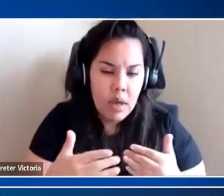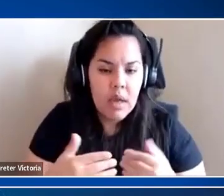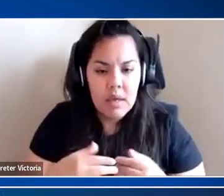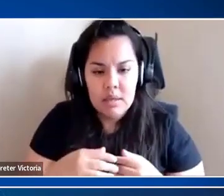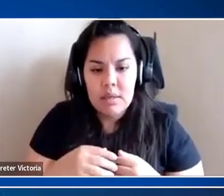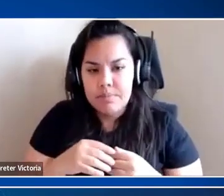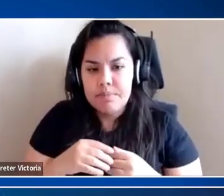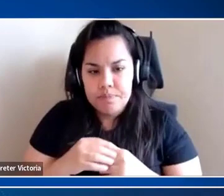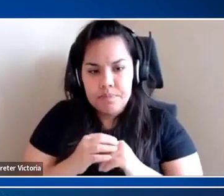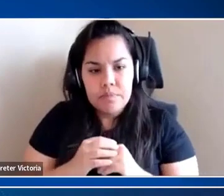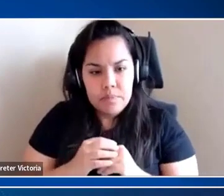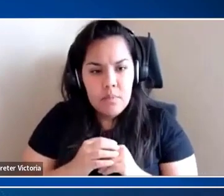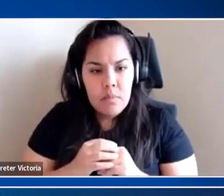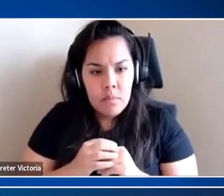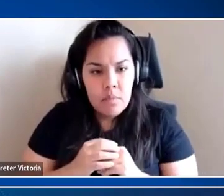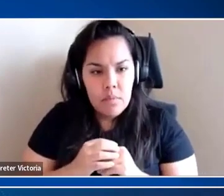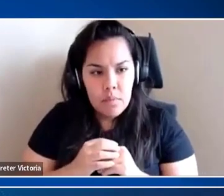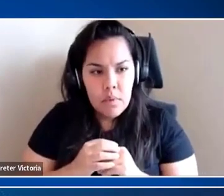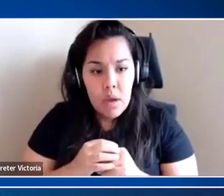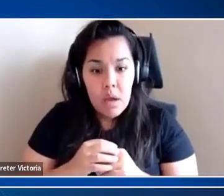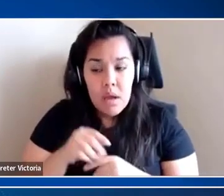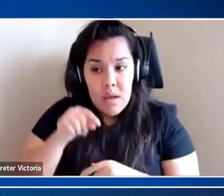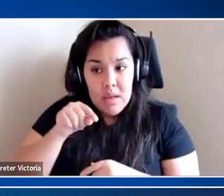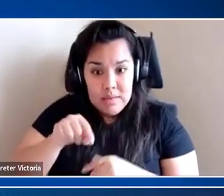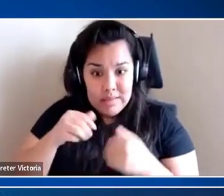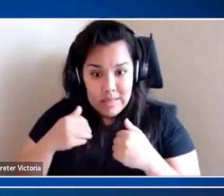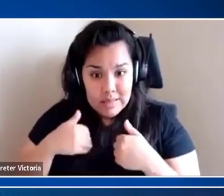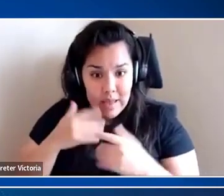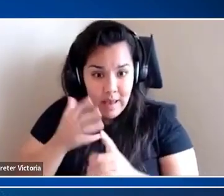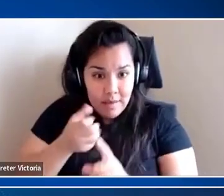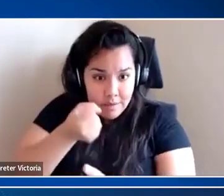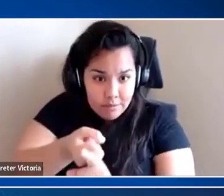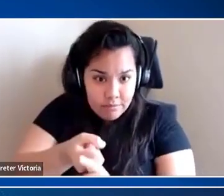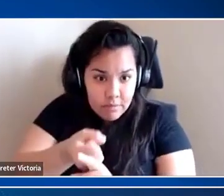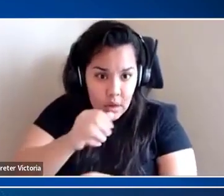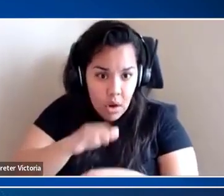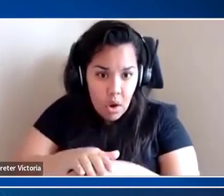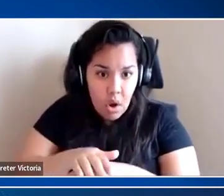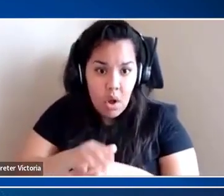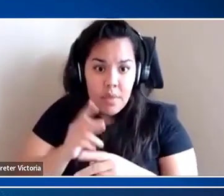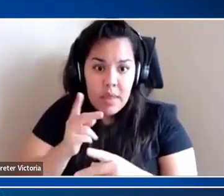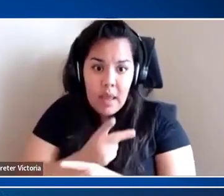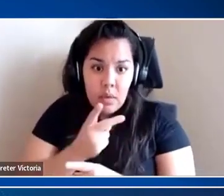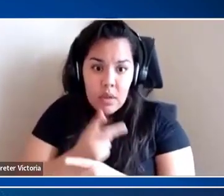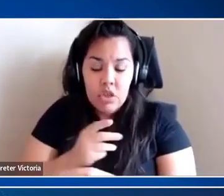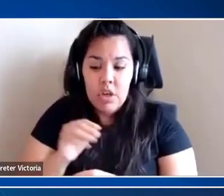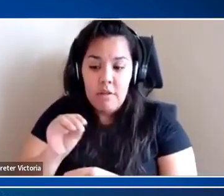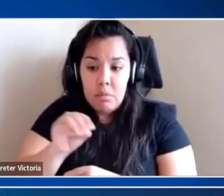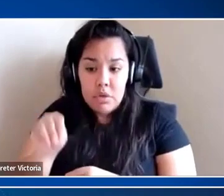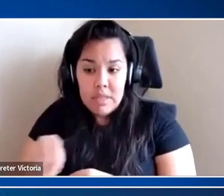So how does this have any effect, or does this have any effect on the calculation of percentiles or P-line?